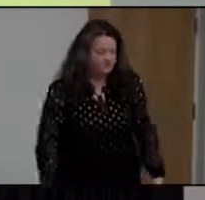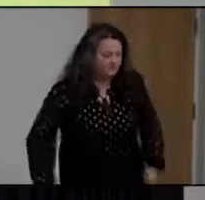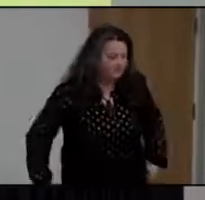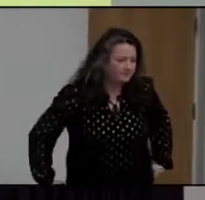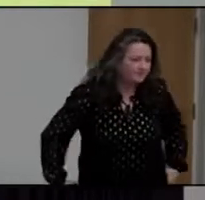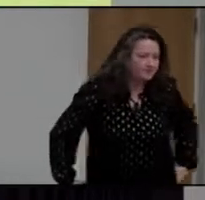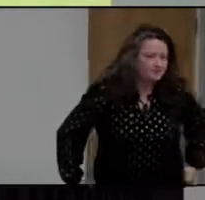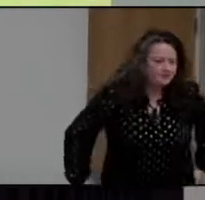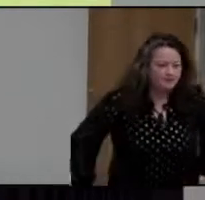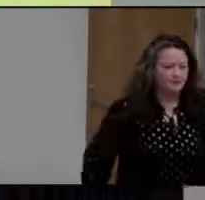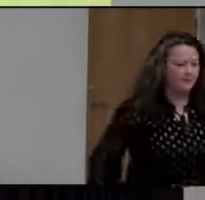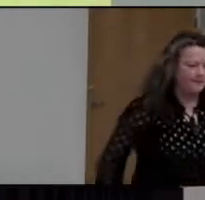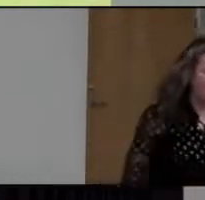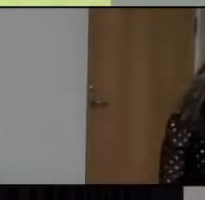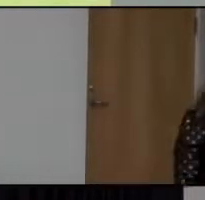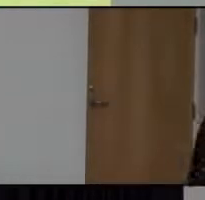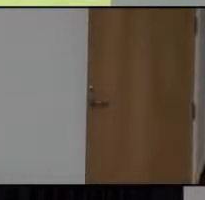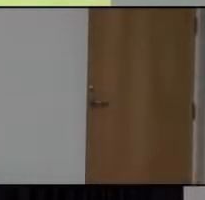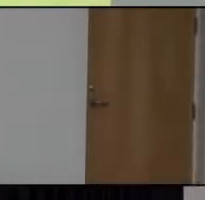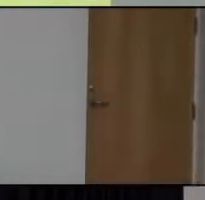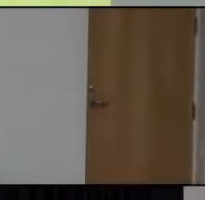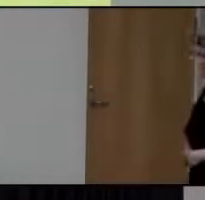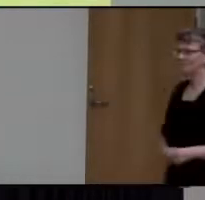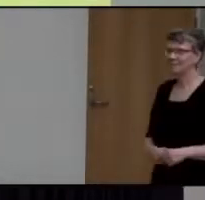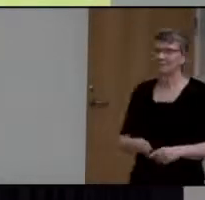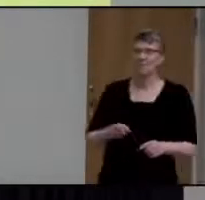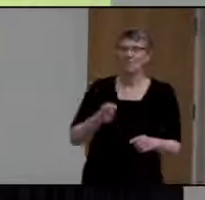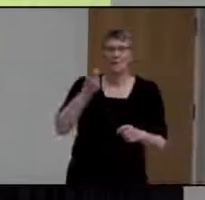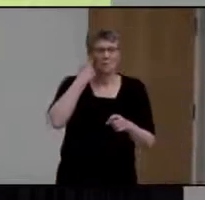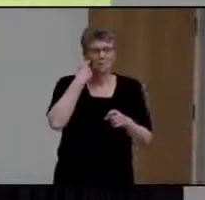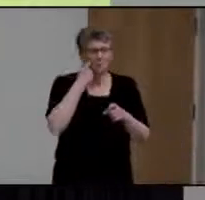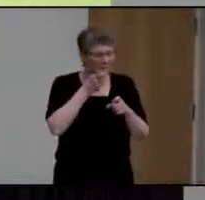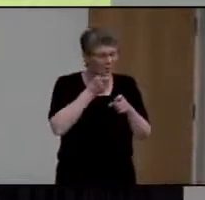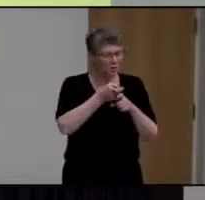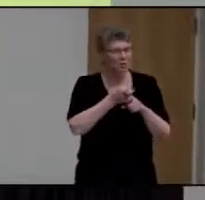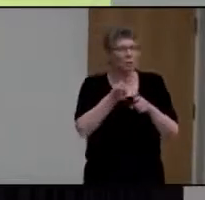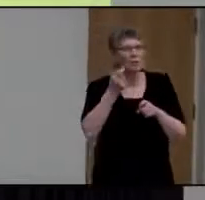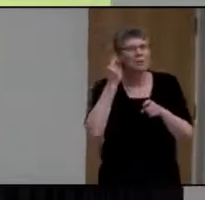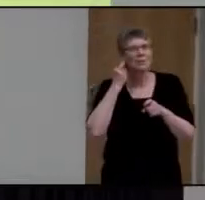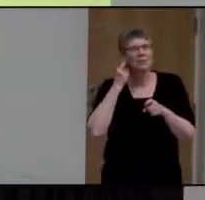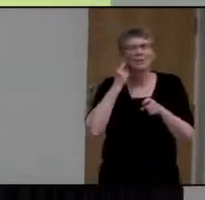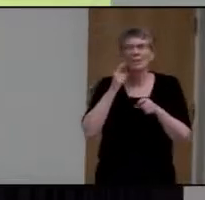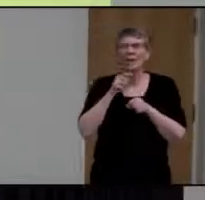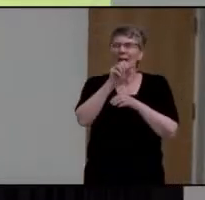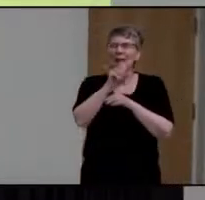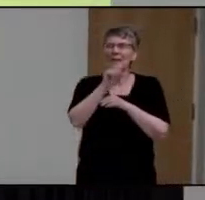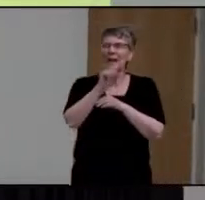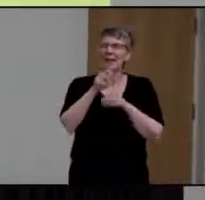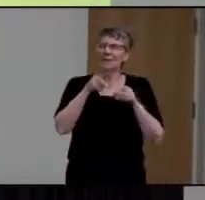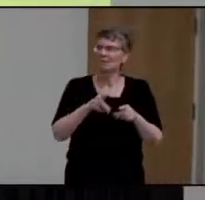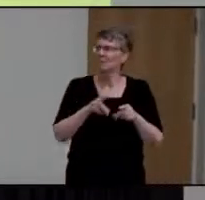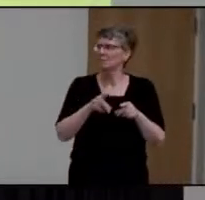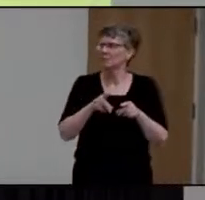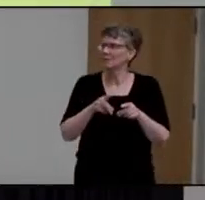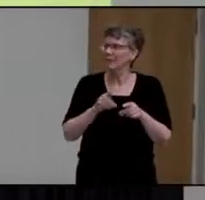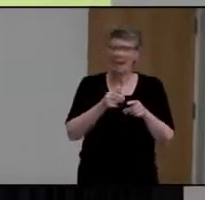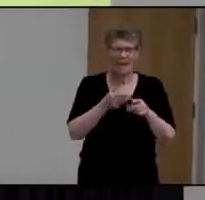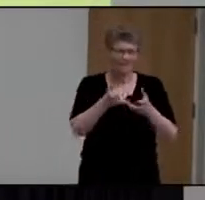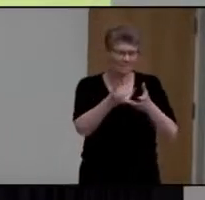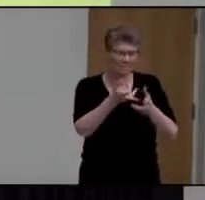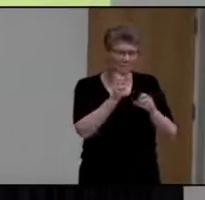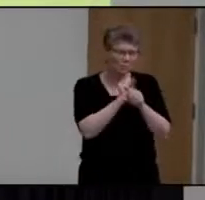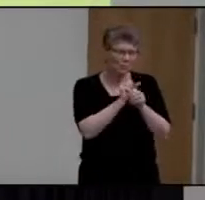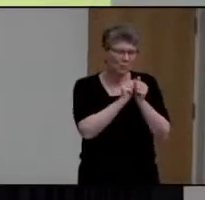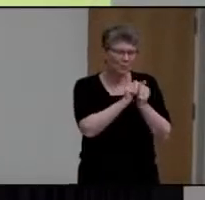I heard recently that's a little bit cynical, because there is this sort of like, is AI a person? You know, how will we treat AI? How do we think about it? And